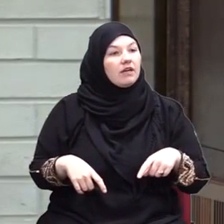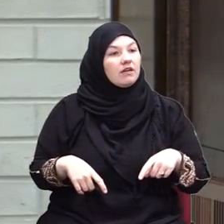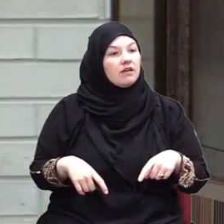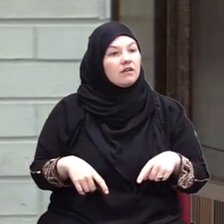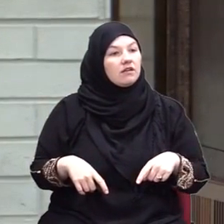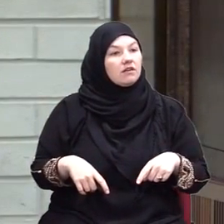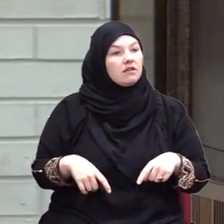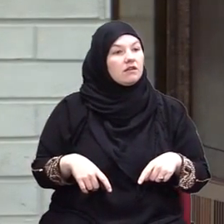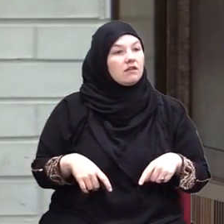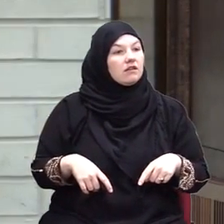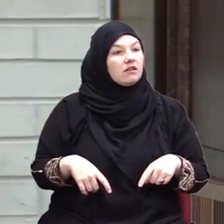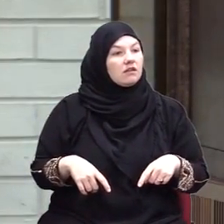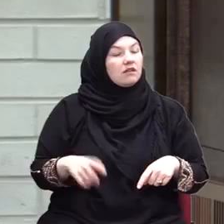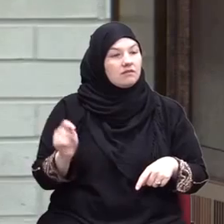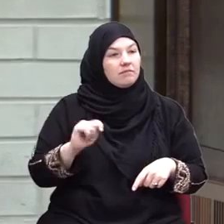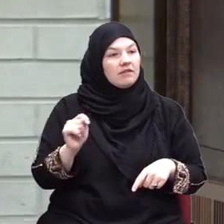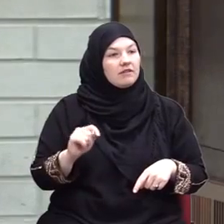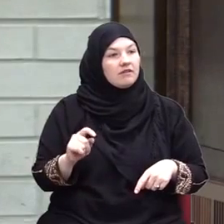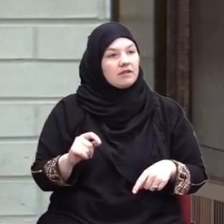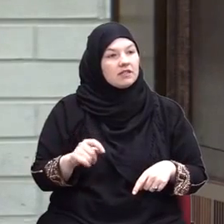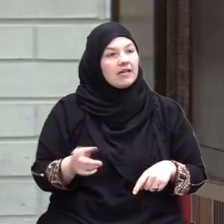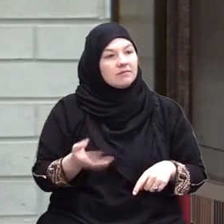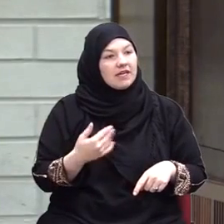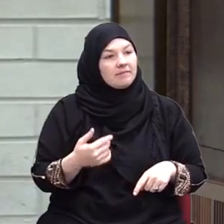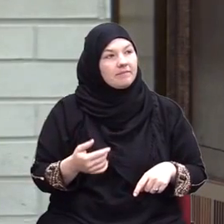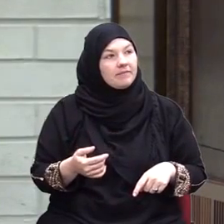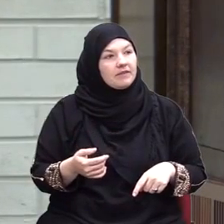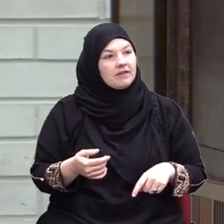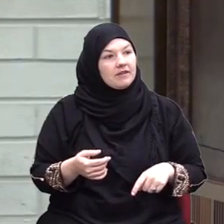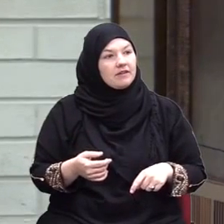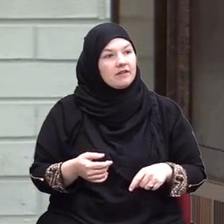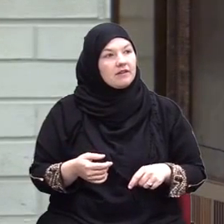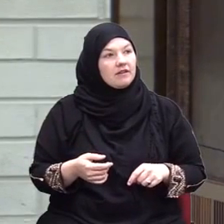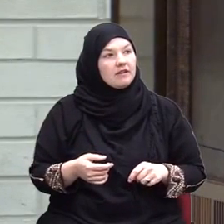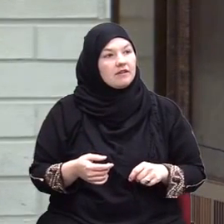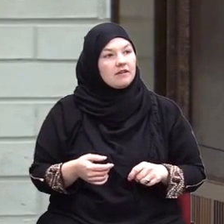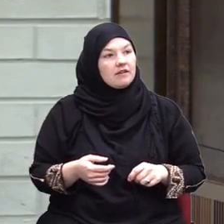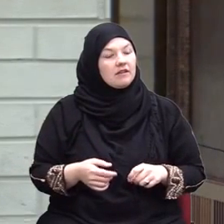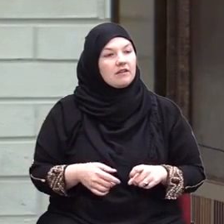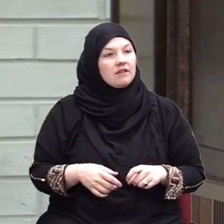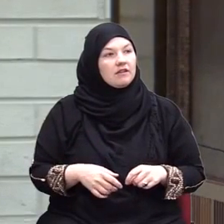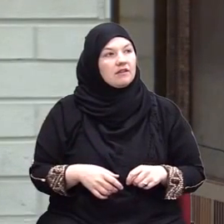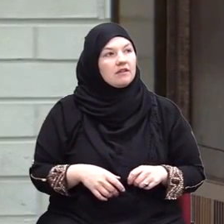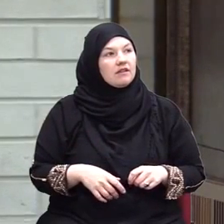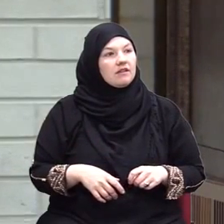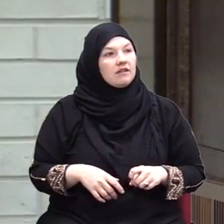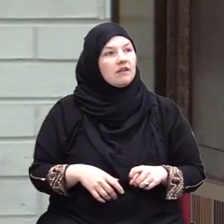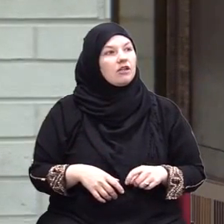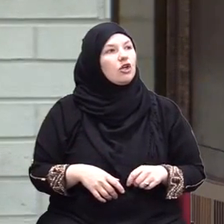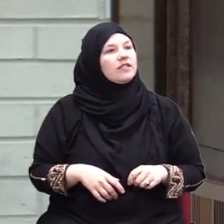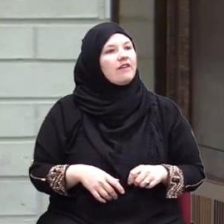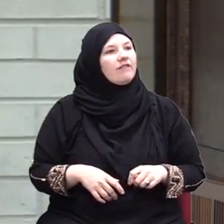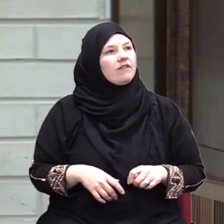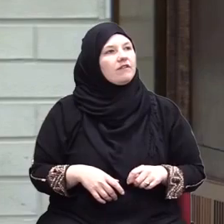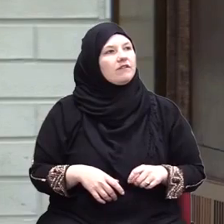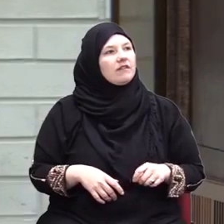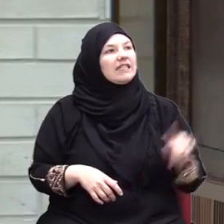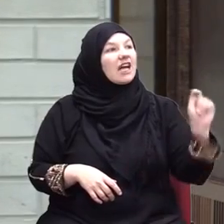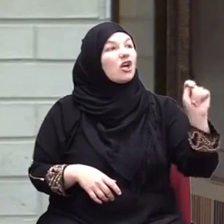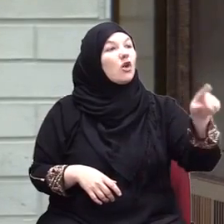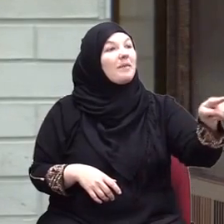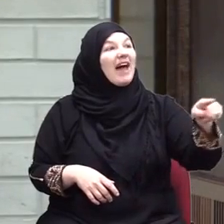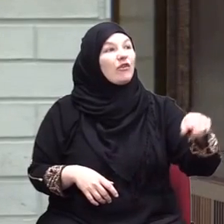of man, the knowledge that we collect, Allah knows and we know nothing. When it comes to knowledge